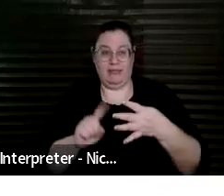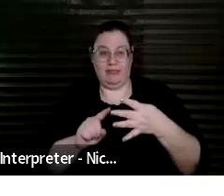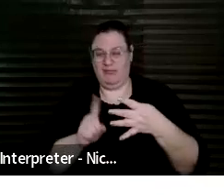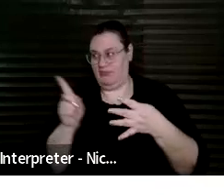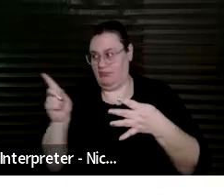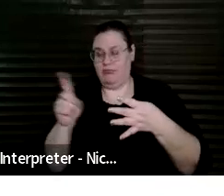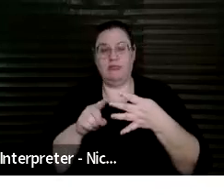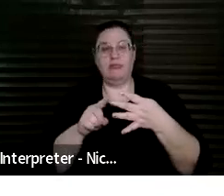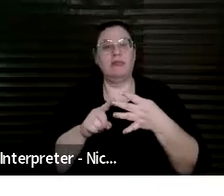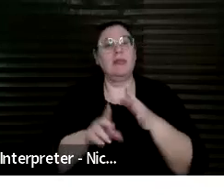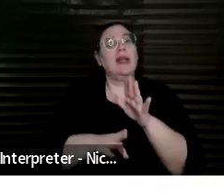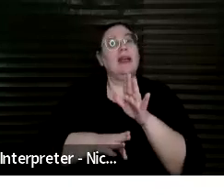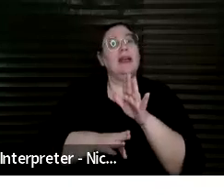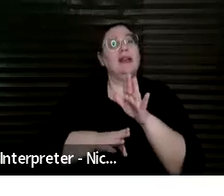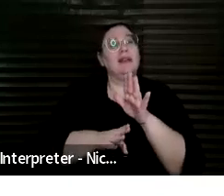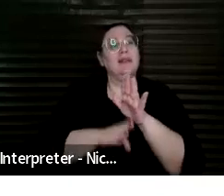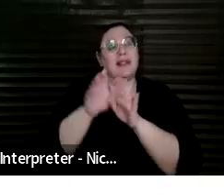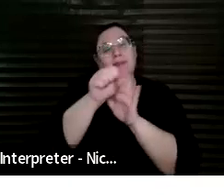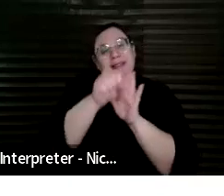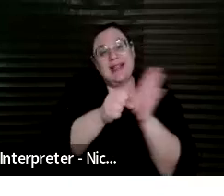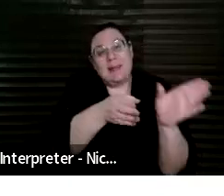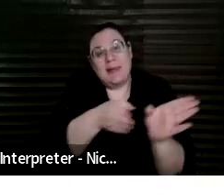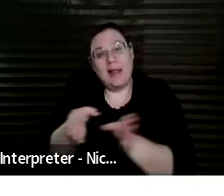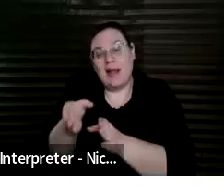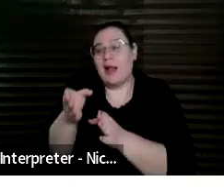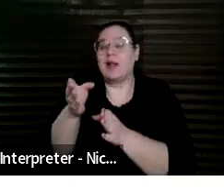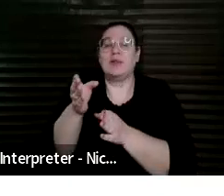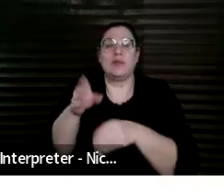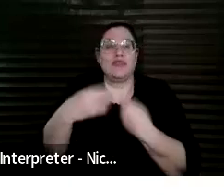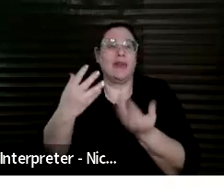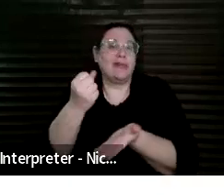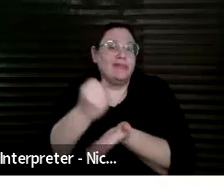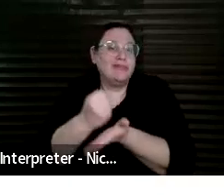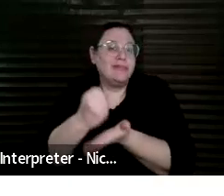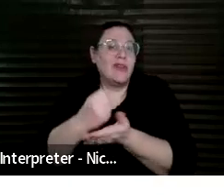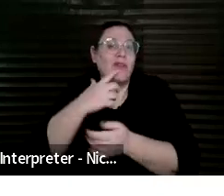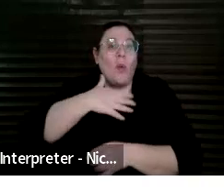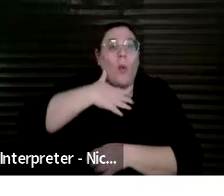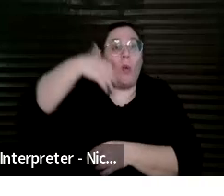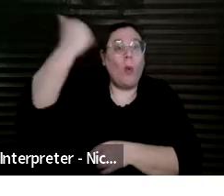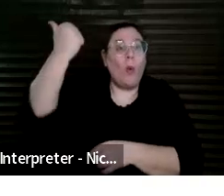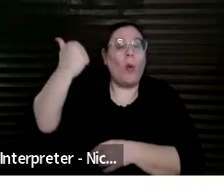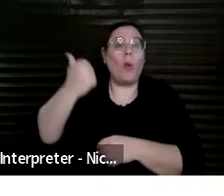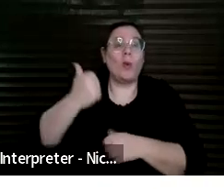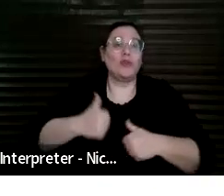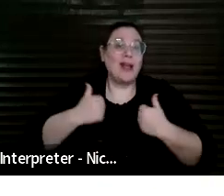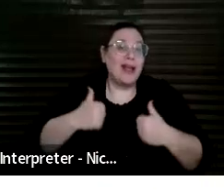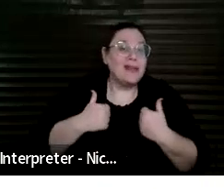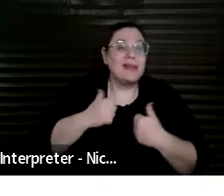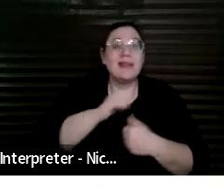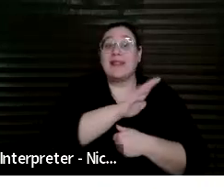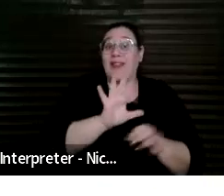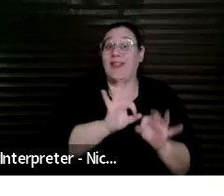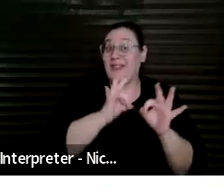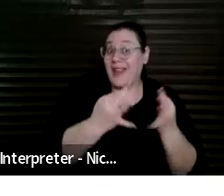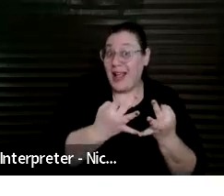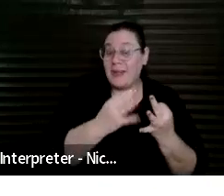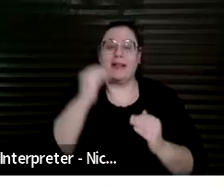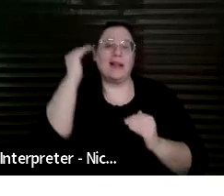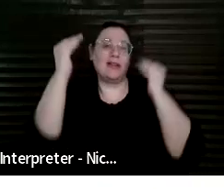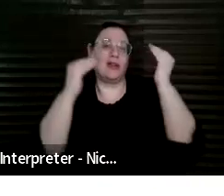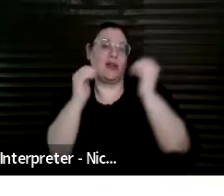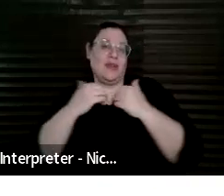assistance for older residents, their families, and adults with physical disabilities. This may include funding for